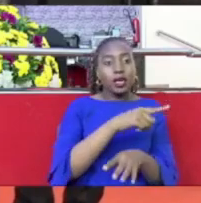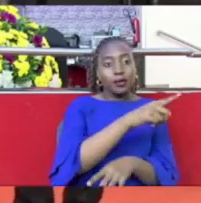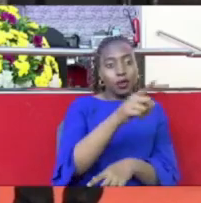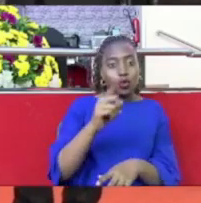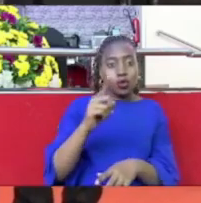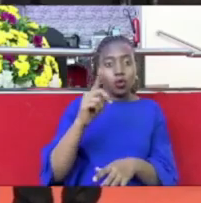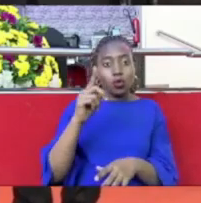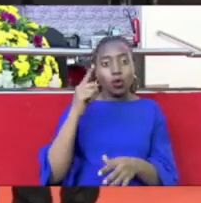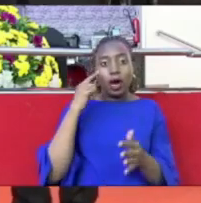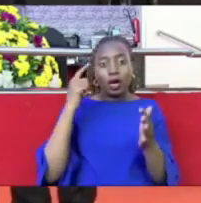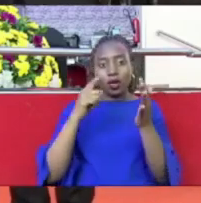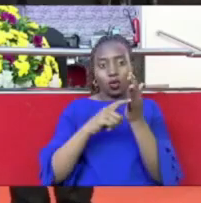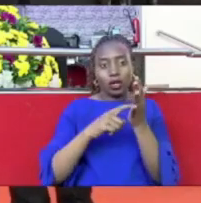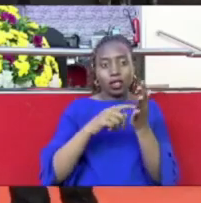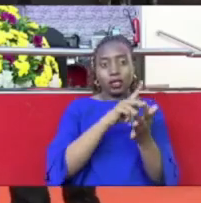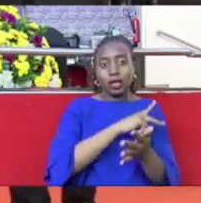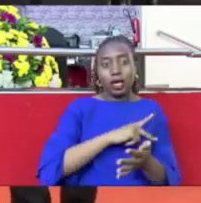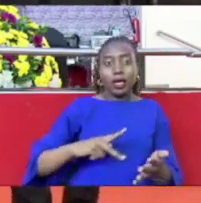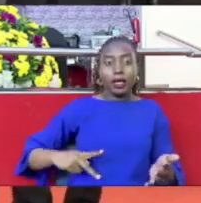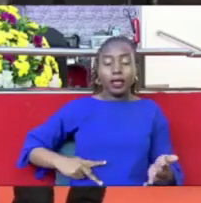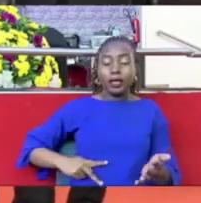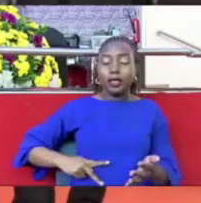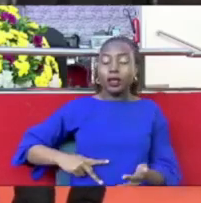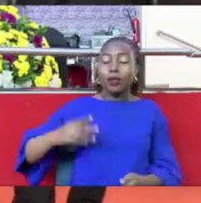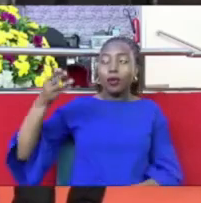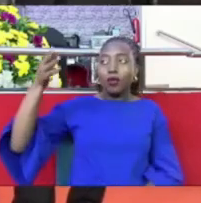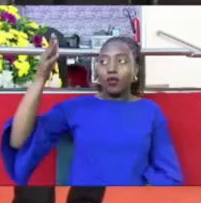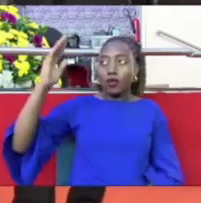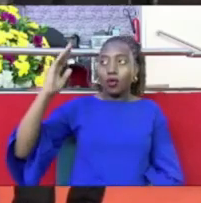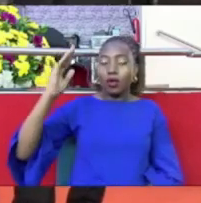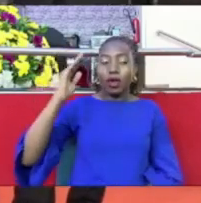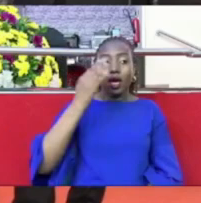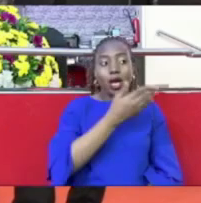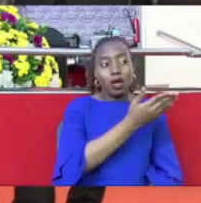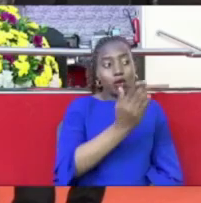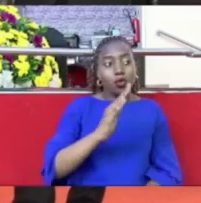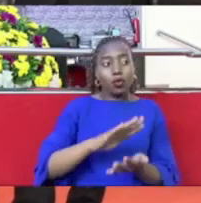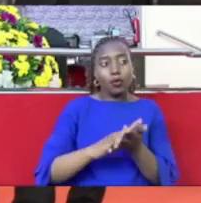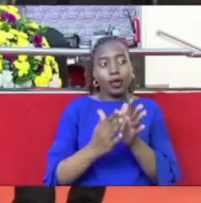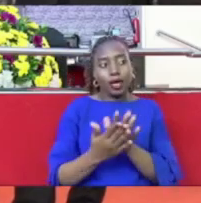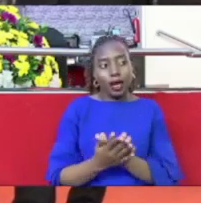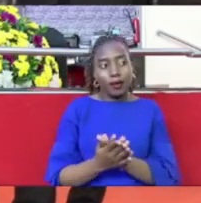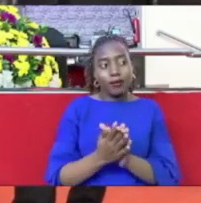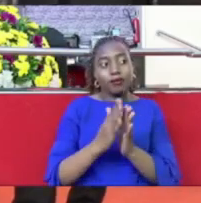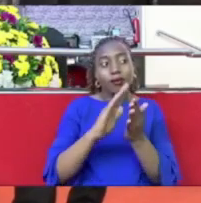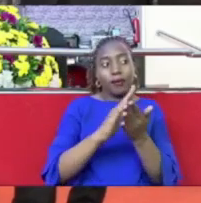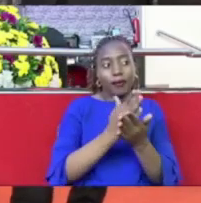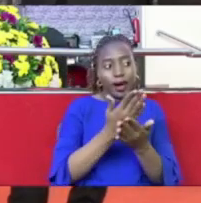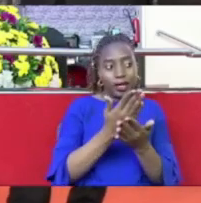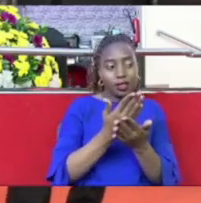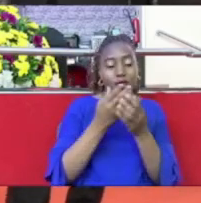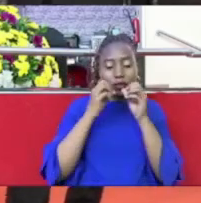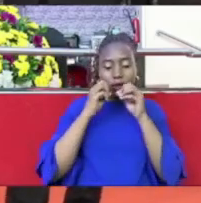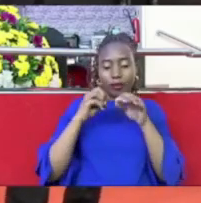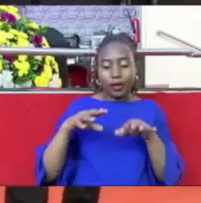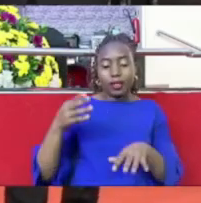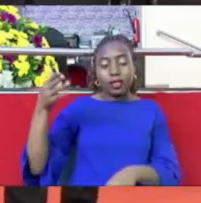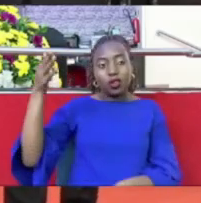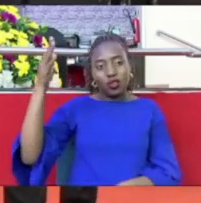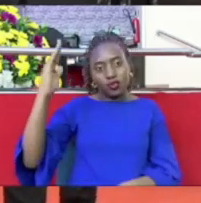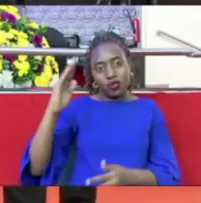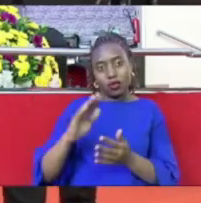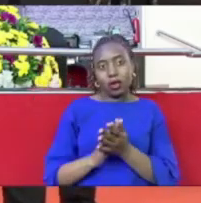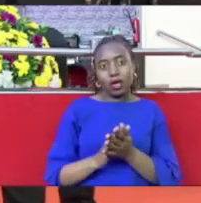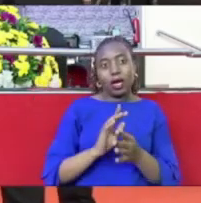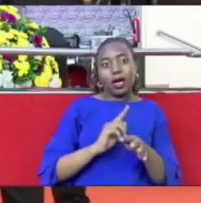kingship, unapotambua ufalme wake, you become a co-heir with him. Unakuwa mshirika wa baraka zake. When you discover the power and the